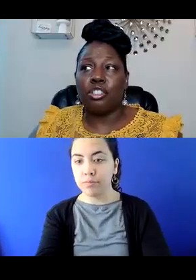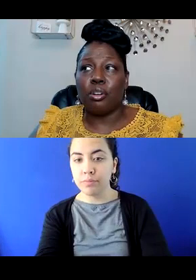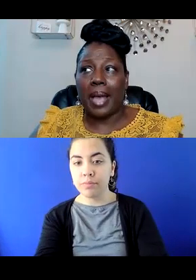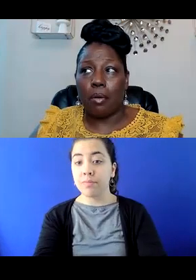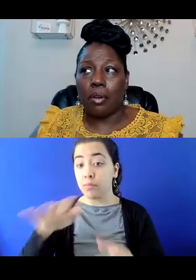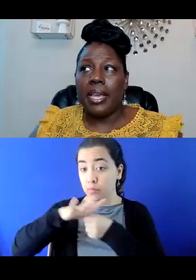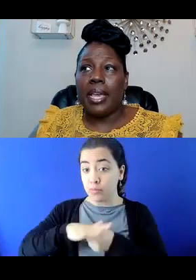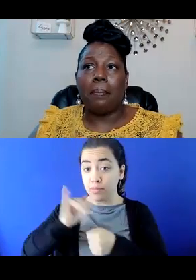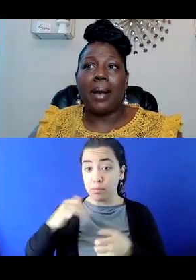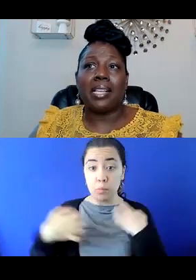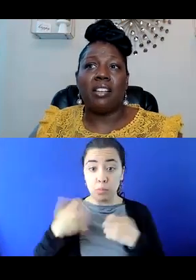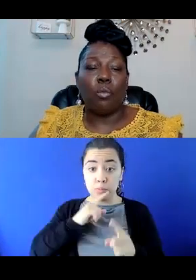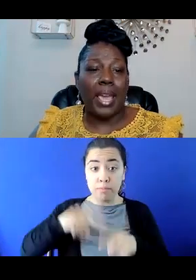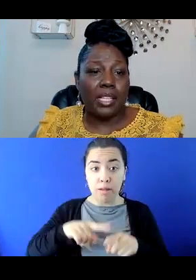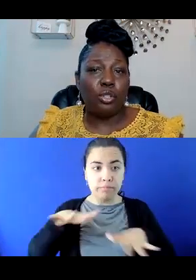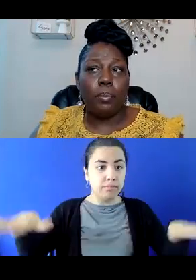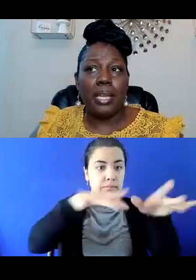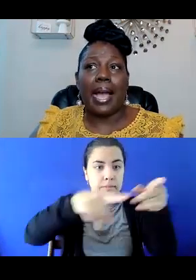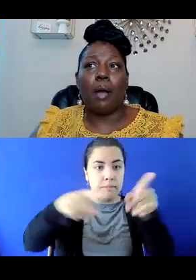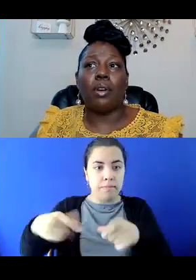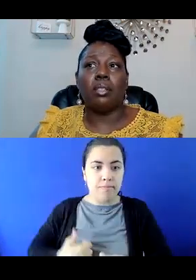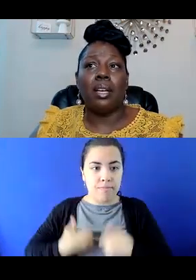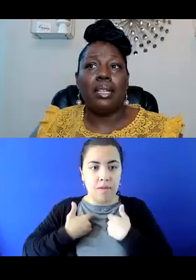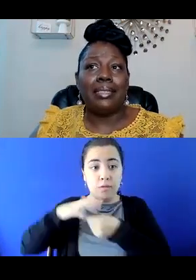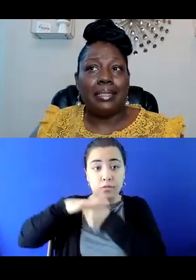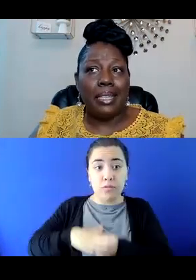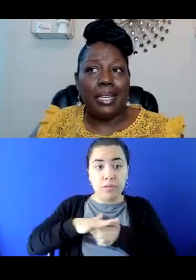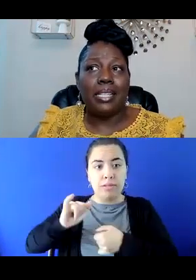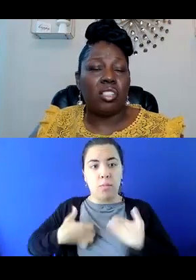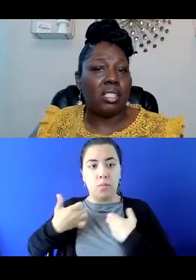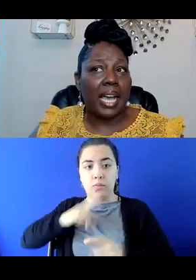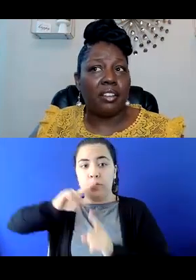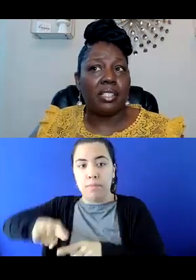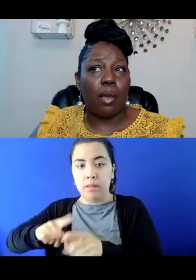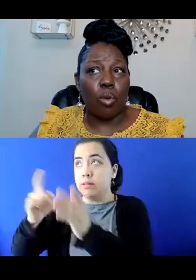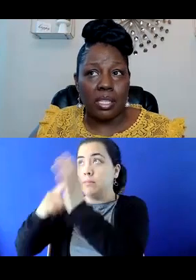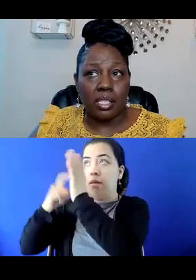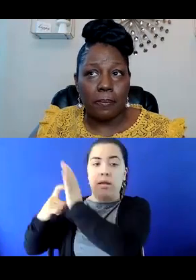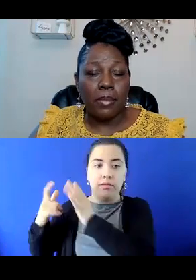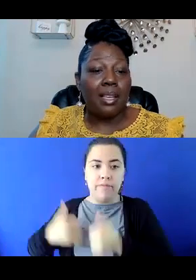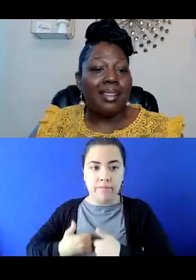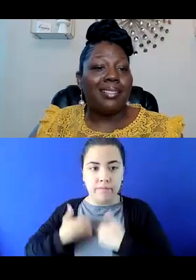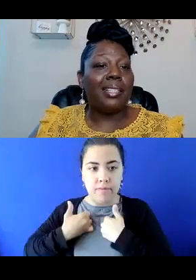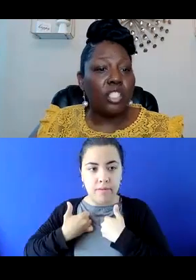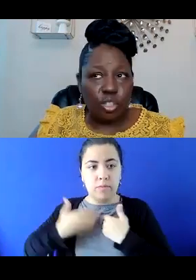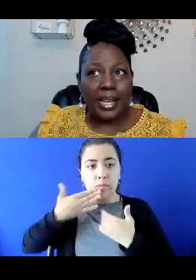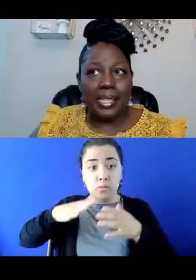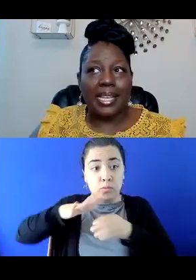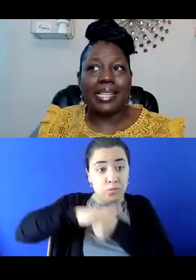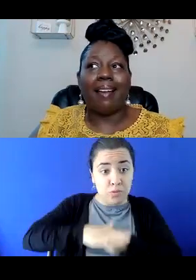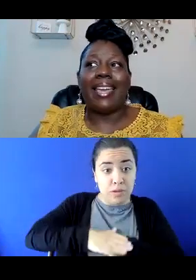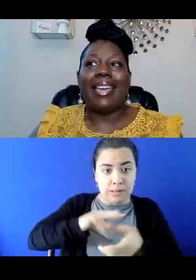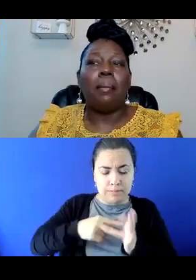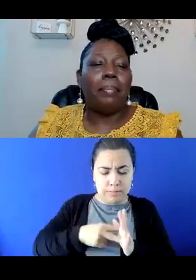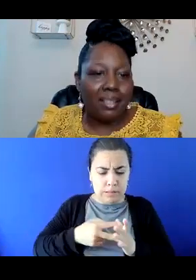our personal power in positive ways to meet our needs, desires, and wants. Distress